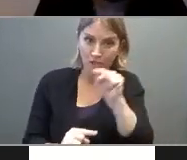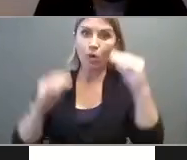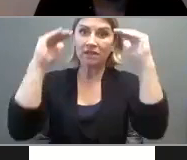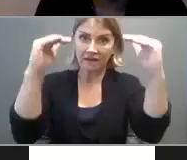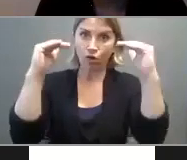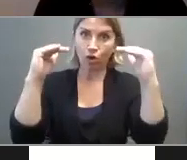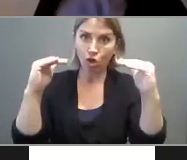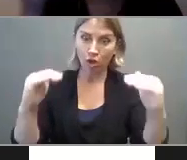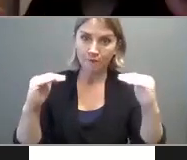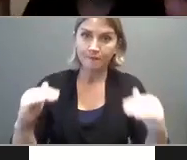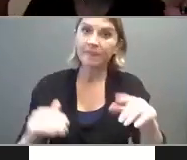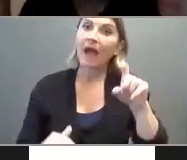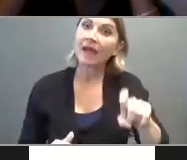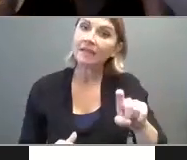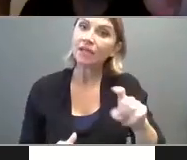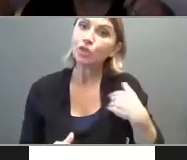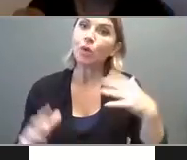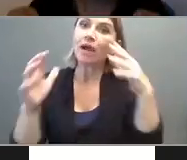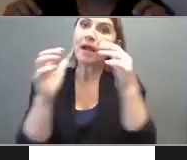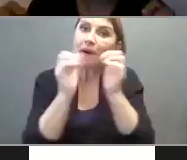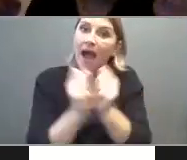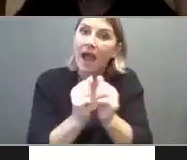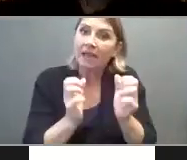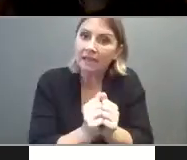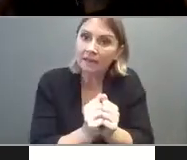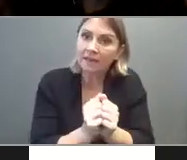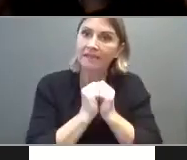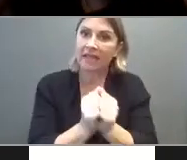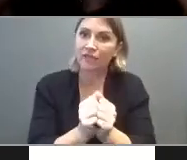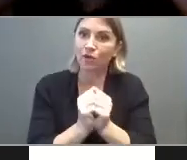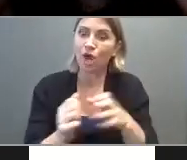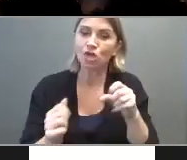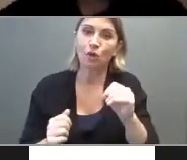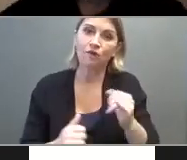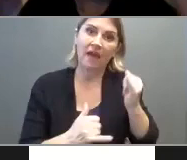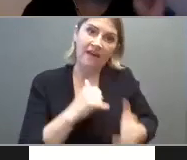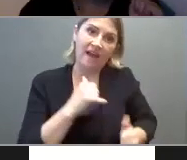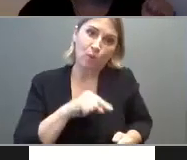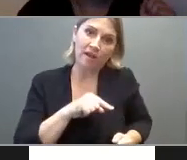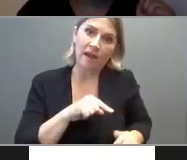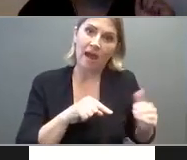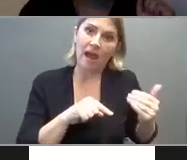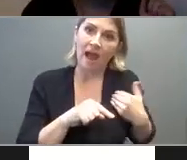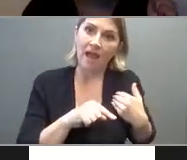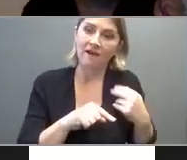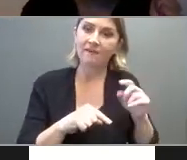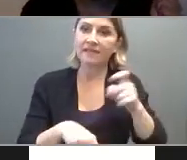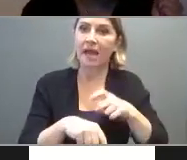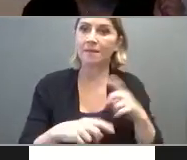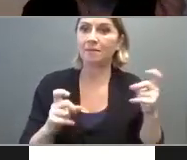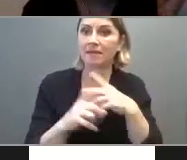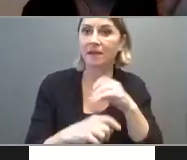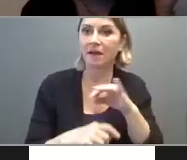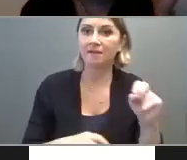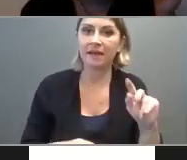tree, I need to combine those arrays together. So for the final level, I have a time complexity of dn,